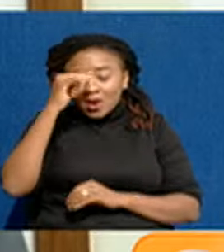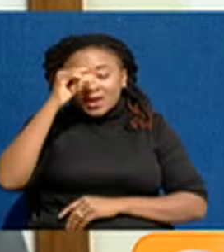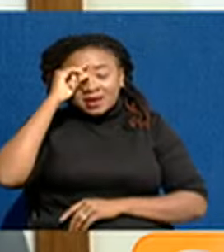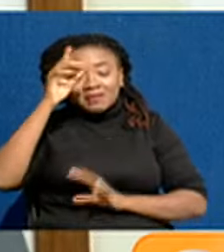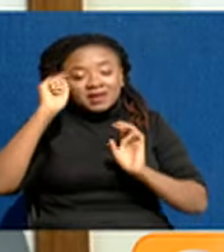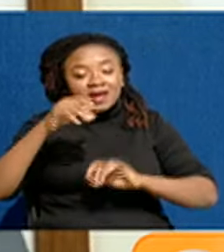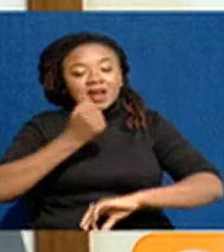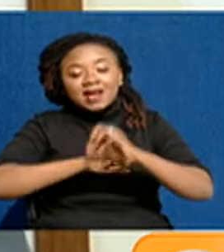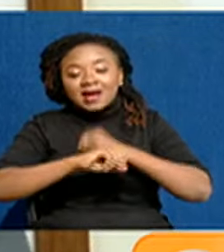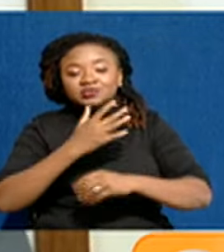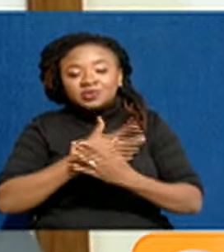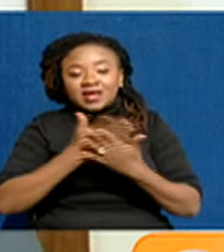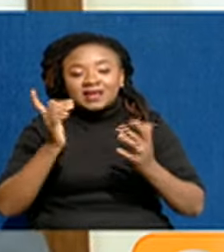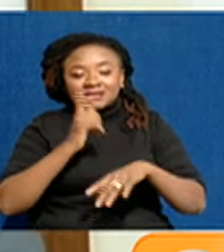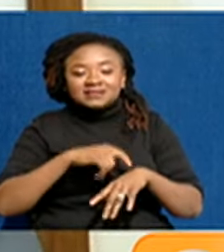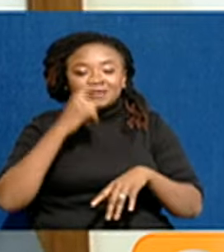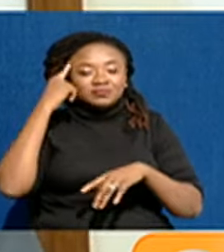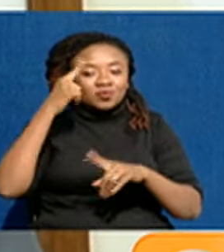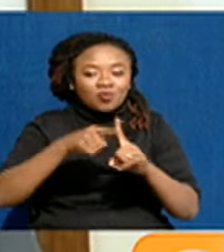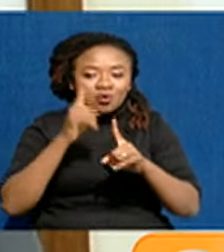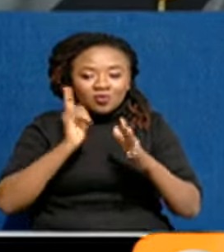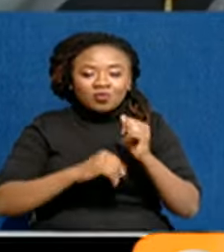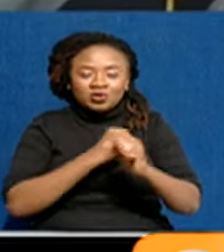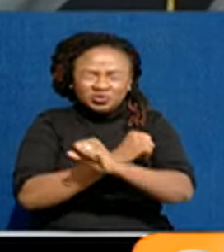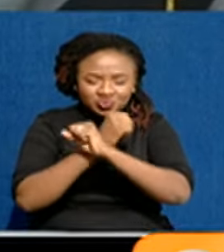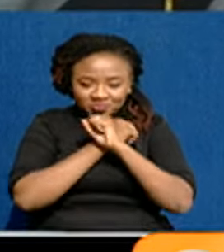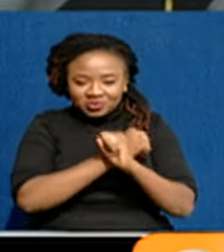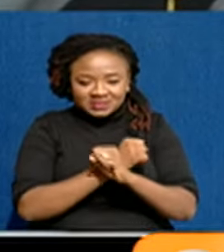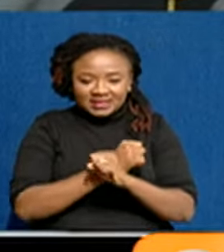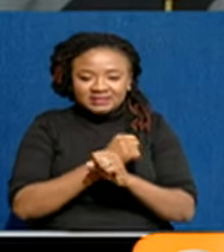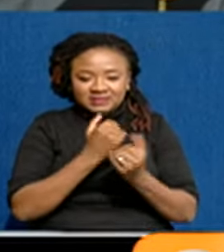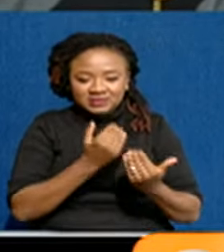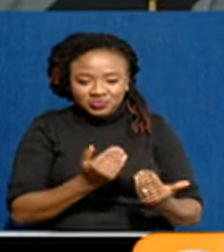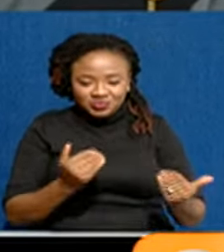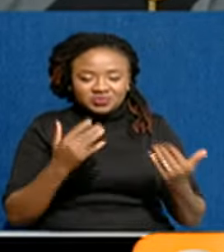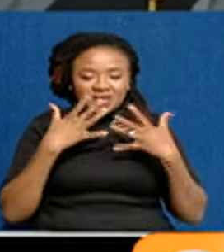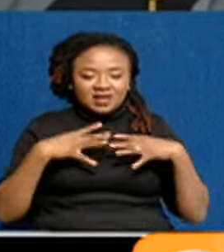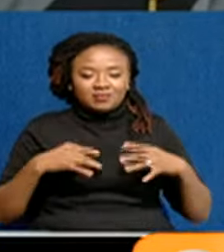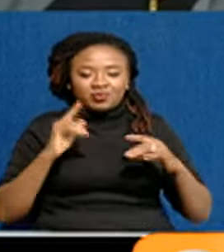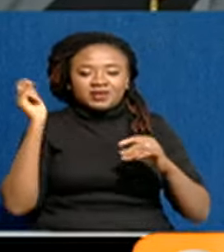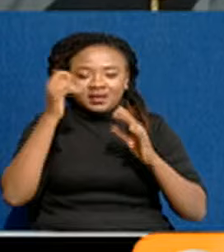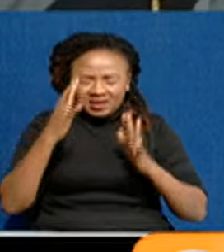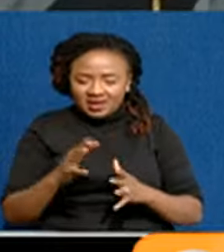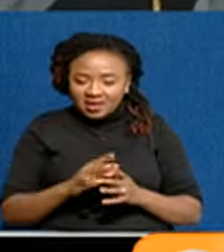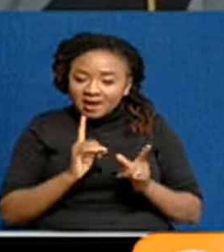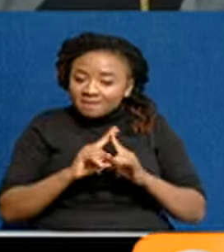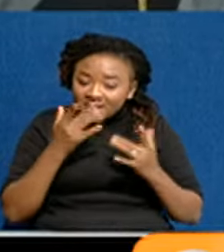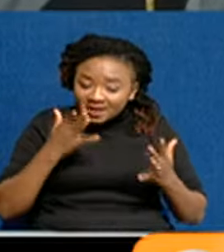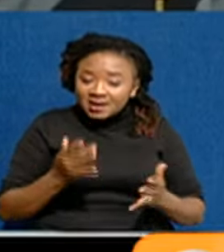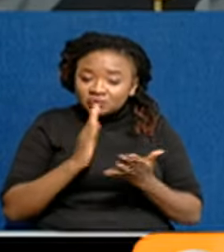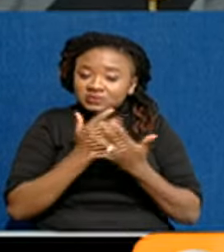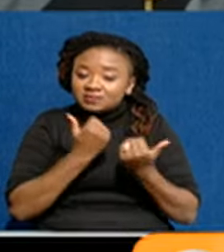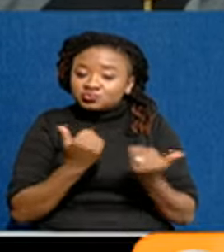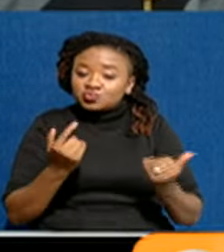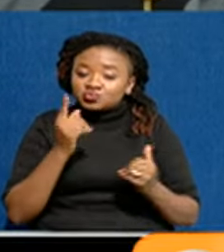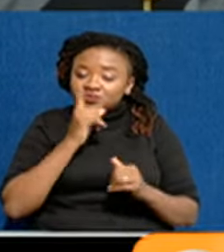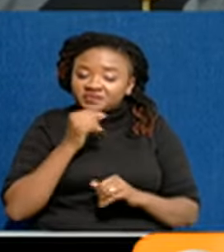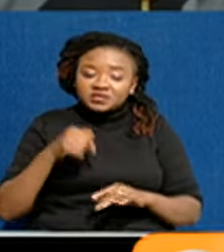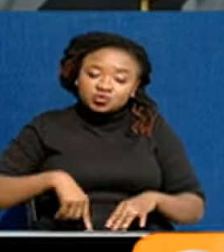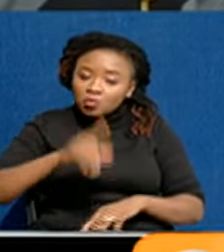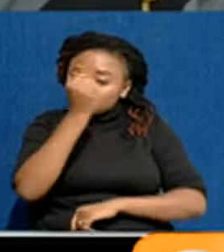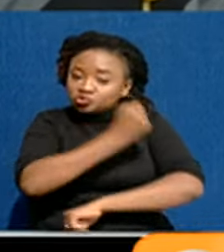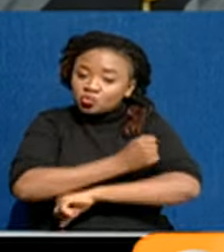time for the safety of fellow Kenyans. That is a caring government. Because some students are already in school right now, and parents are saying they don't know where the children are, because by the time they were getting the